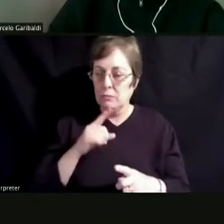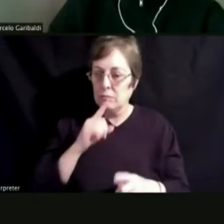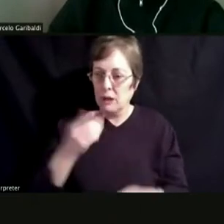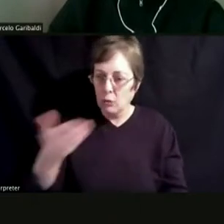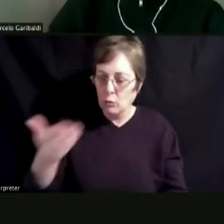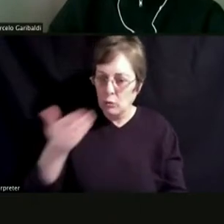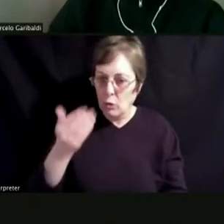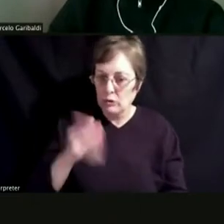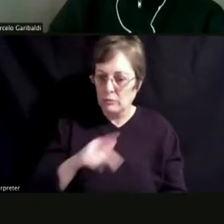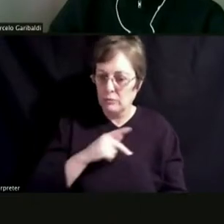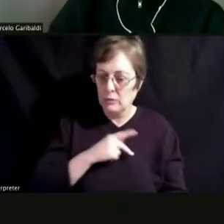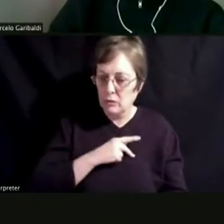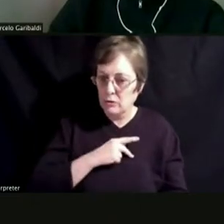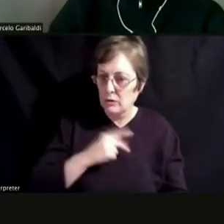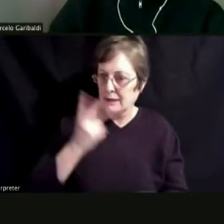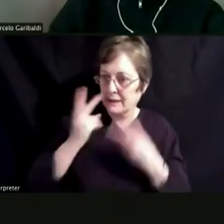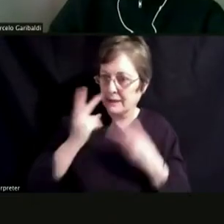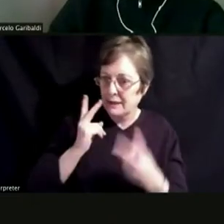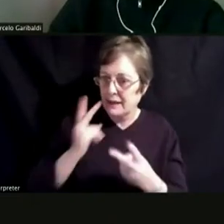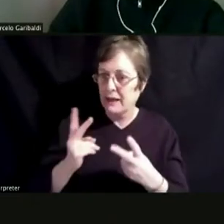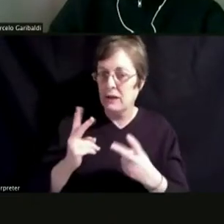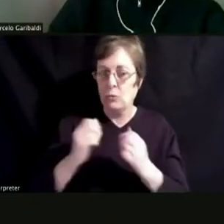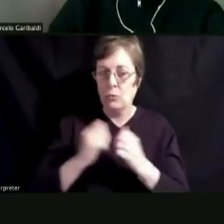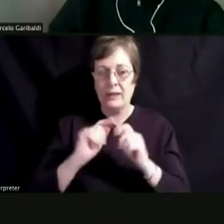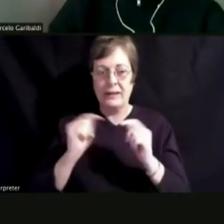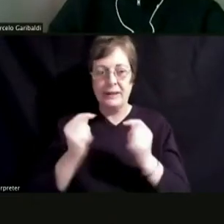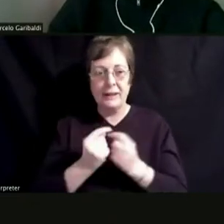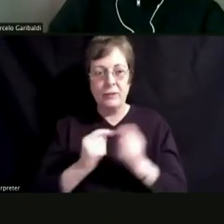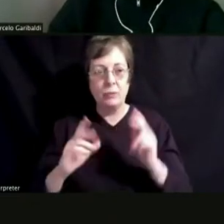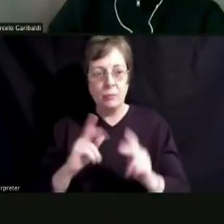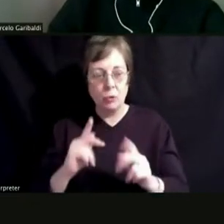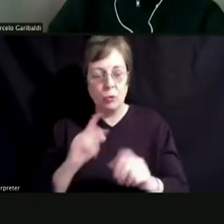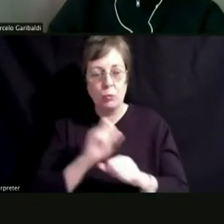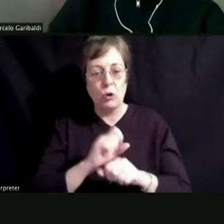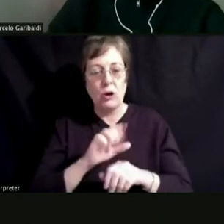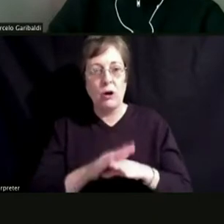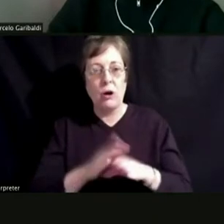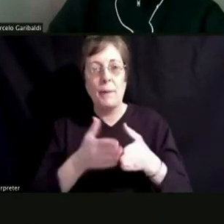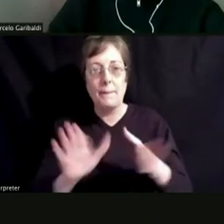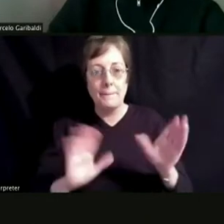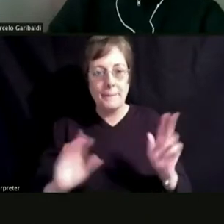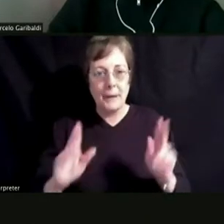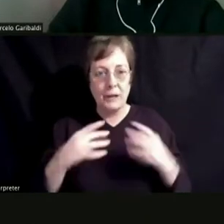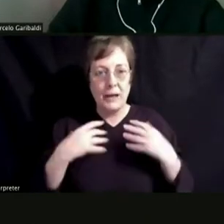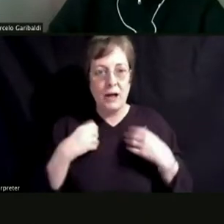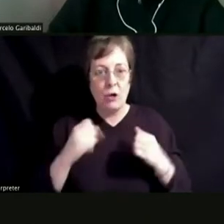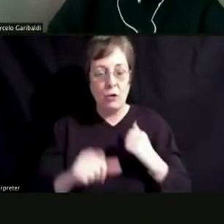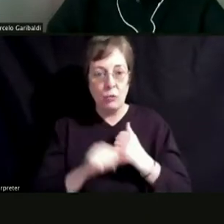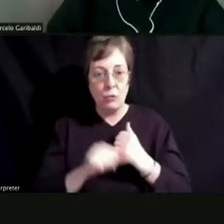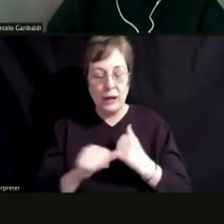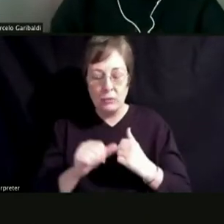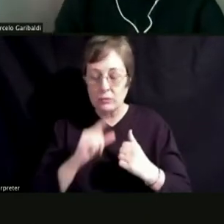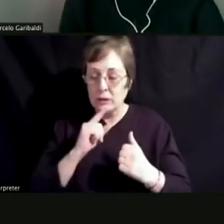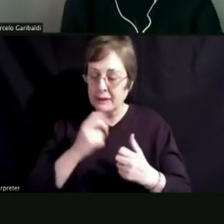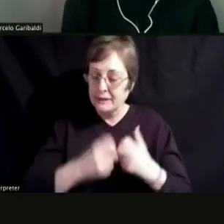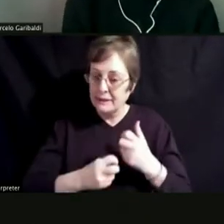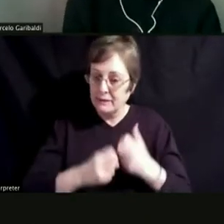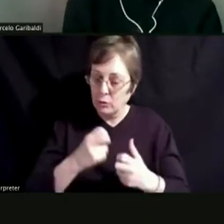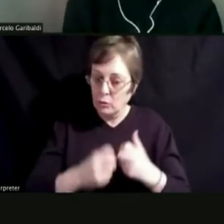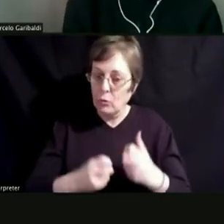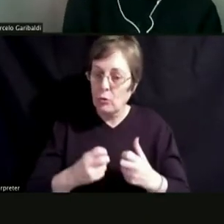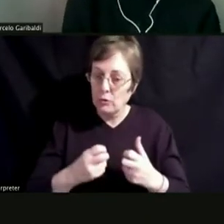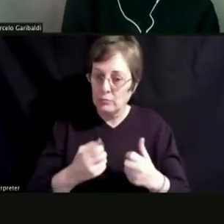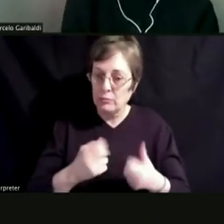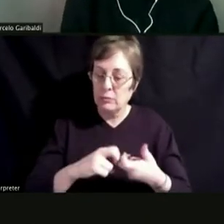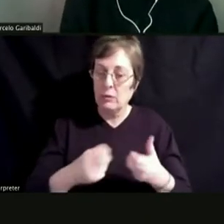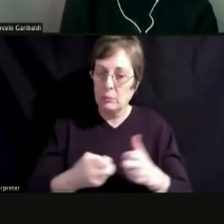who work on public health threats, right? Things that are difficult to work on, to really be able to bring that to more